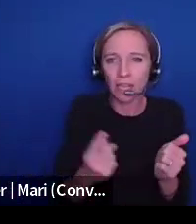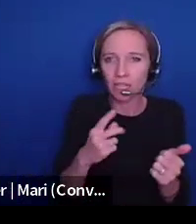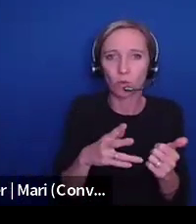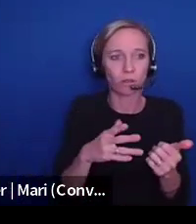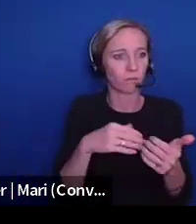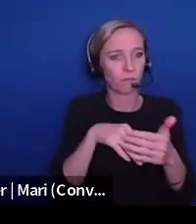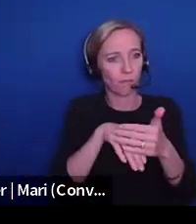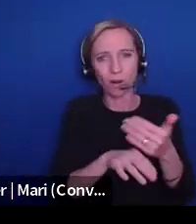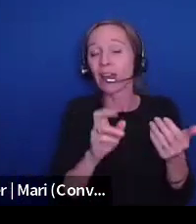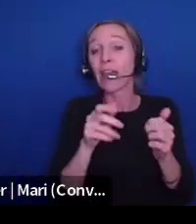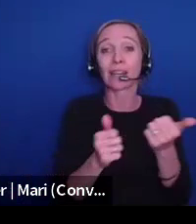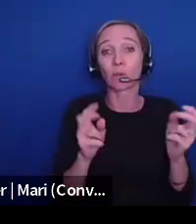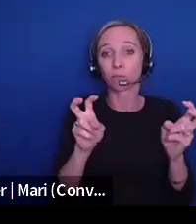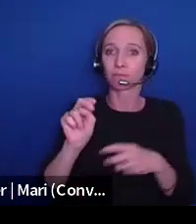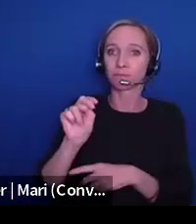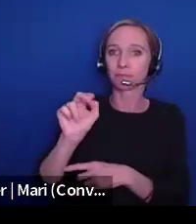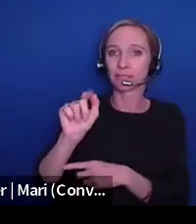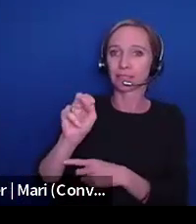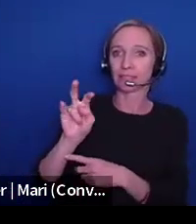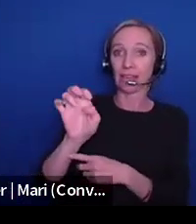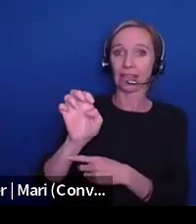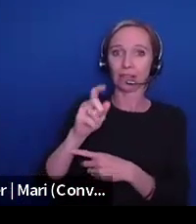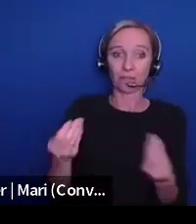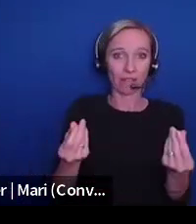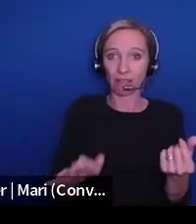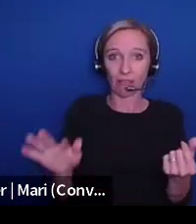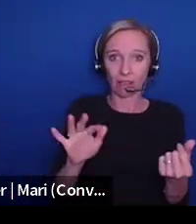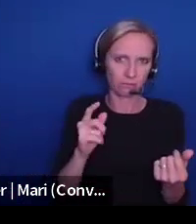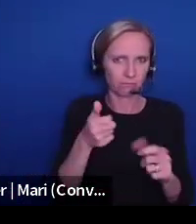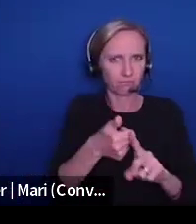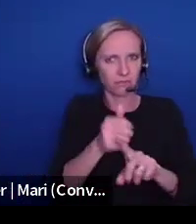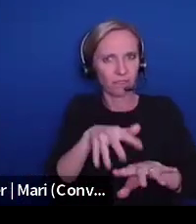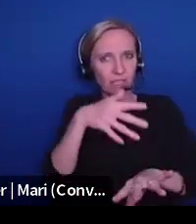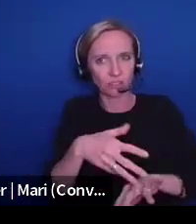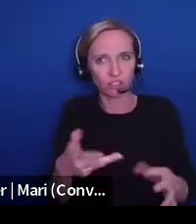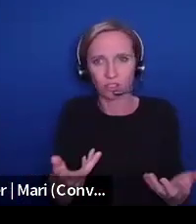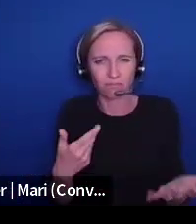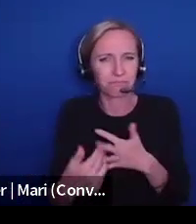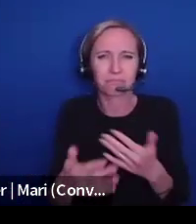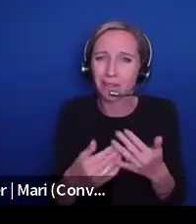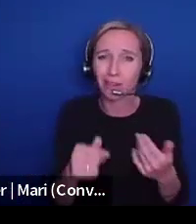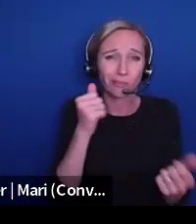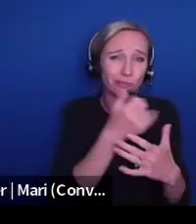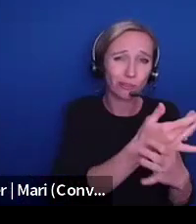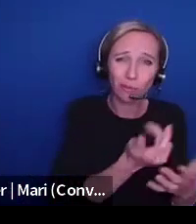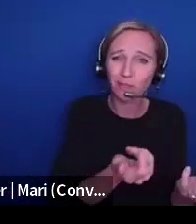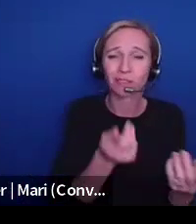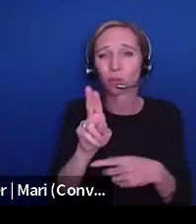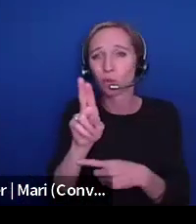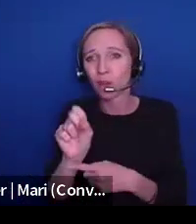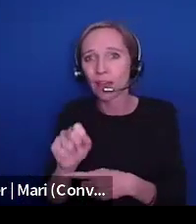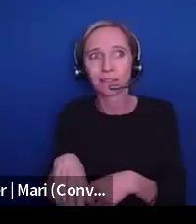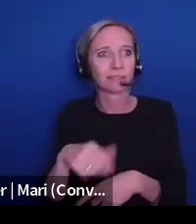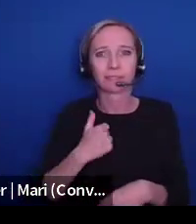the country, anyone native of the land where they are, is an indigenous, regardless if it's Germany, if it's the United States, if